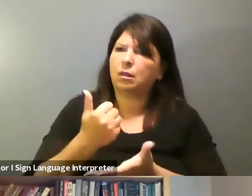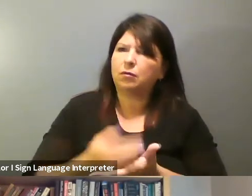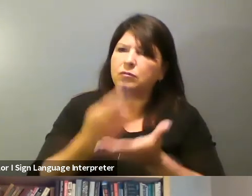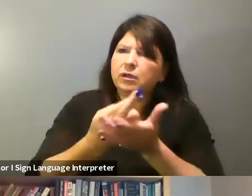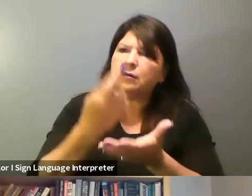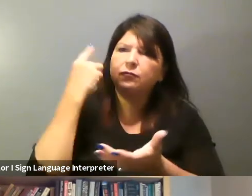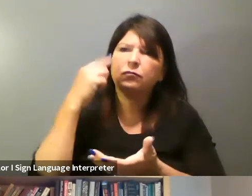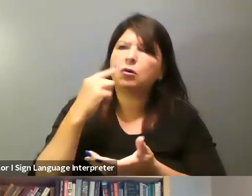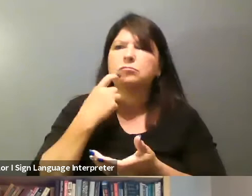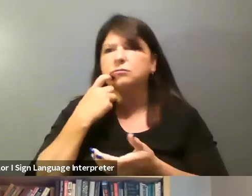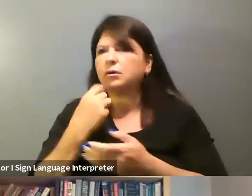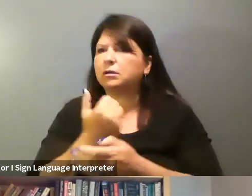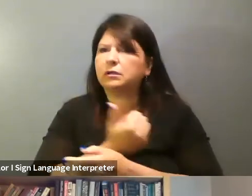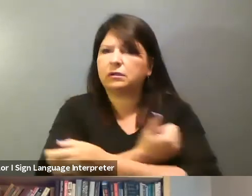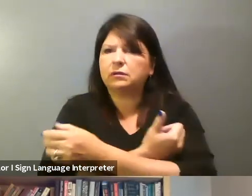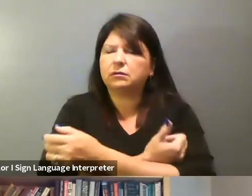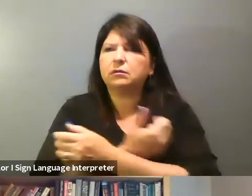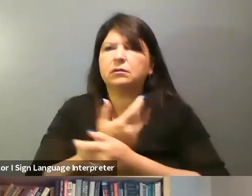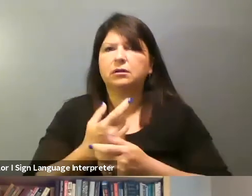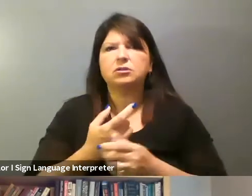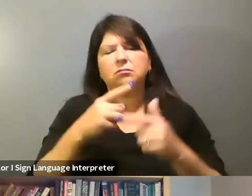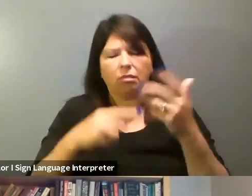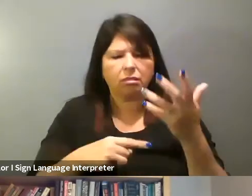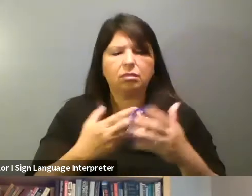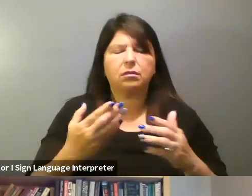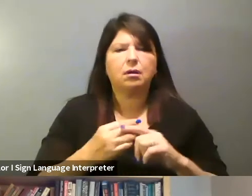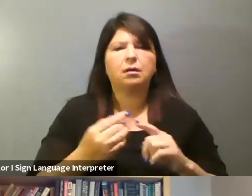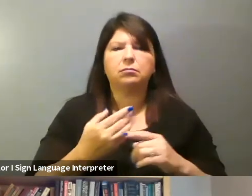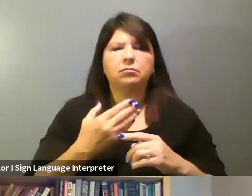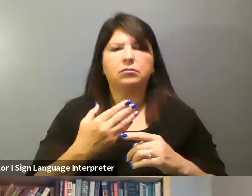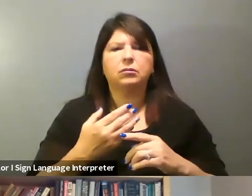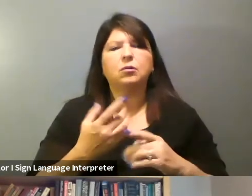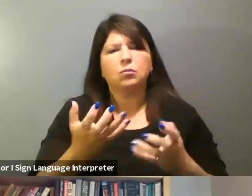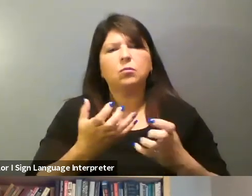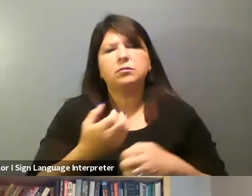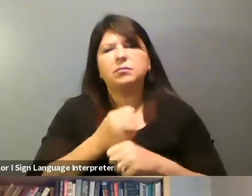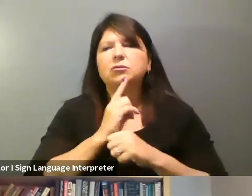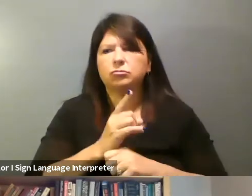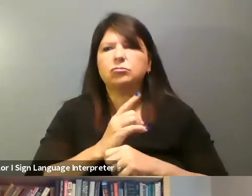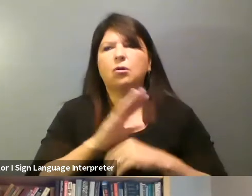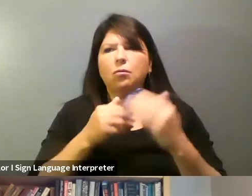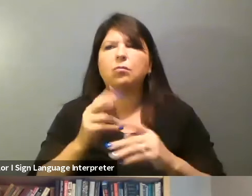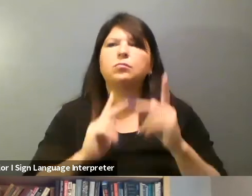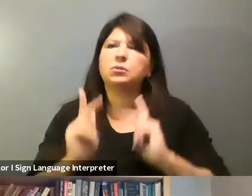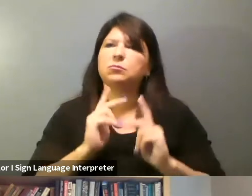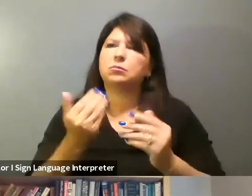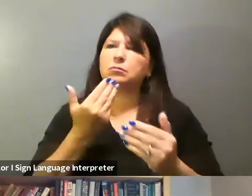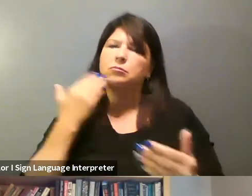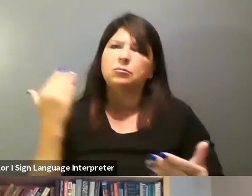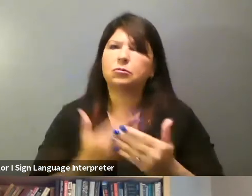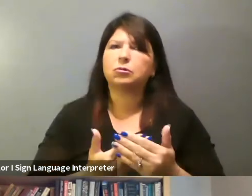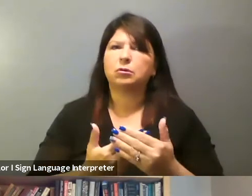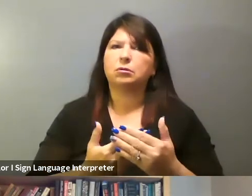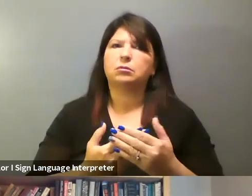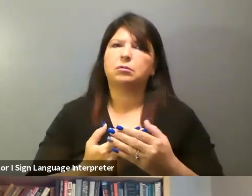a decent approach to the quality of the care that was being delivered so that nobody died on the surgery